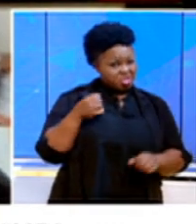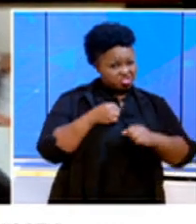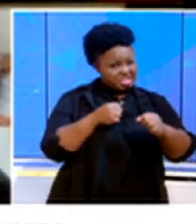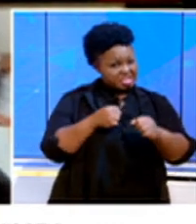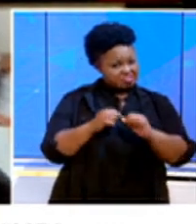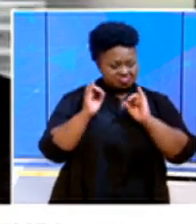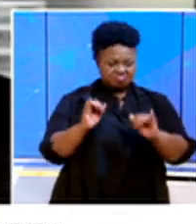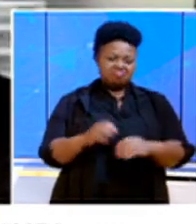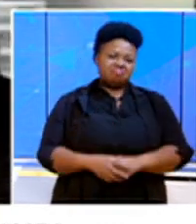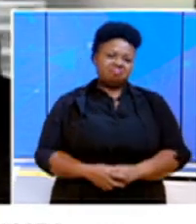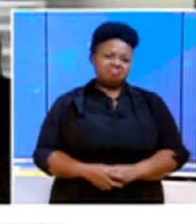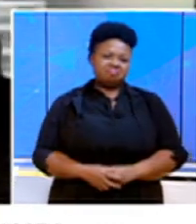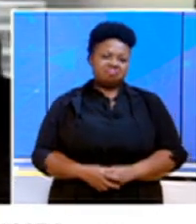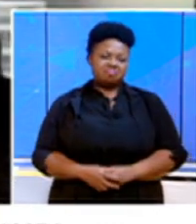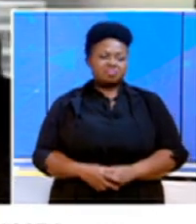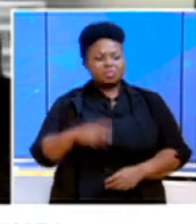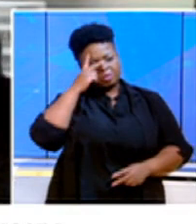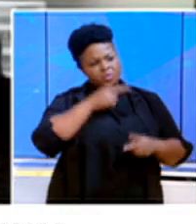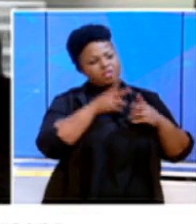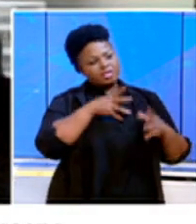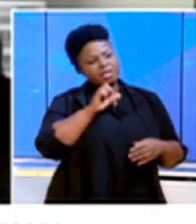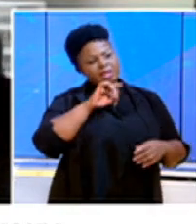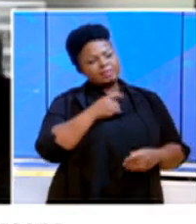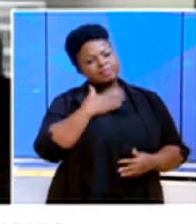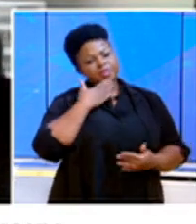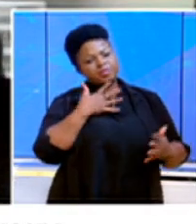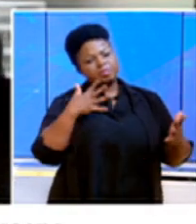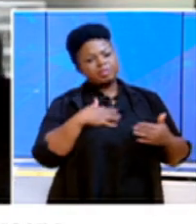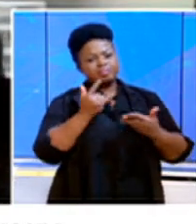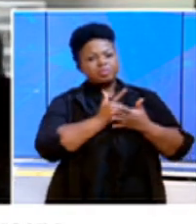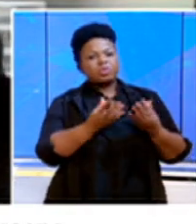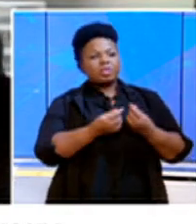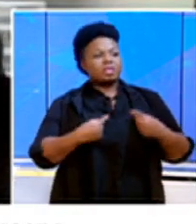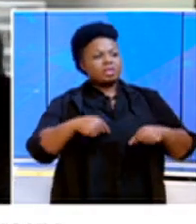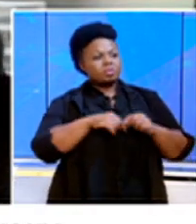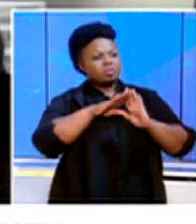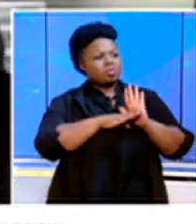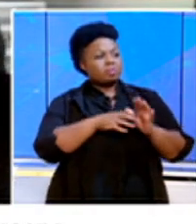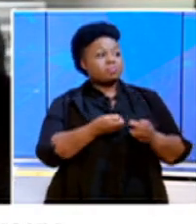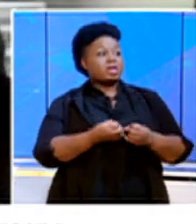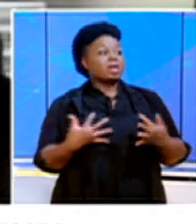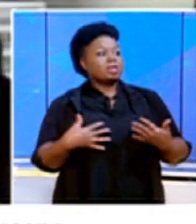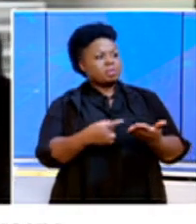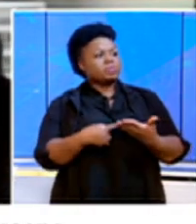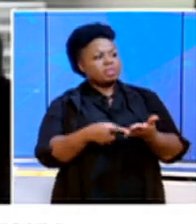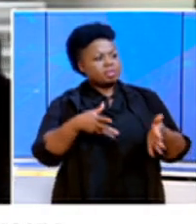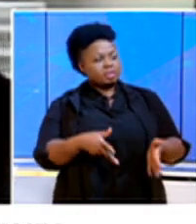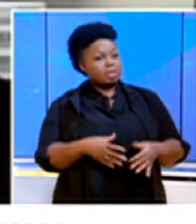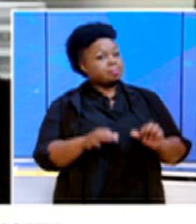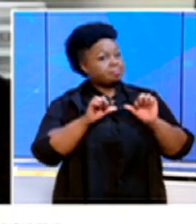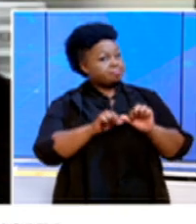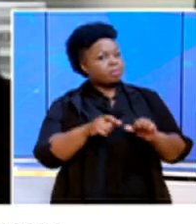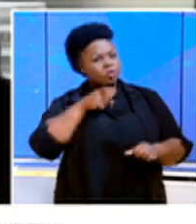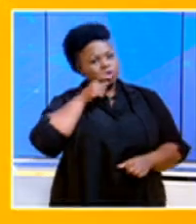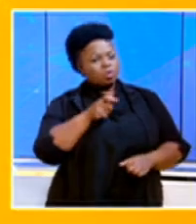strategy. Professor Alex van der Heever, thank you very, very much for talking to us here on the program. Lots discussed here. Continue to send your